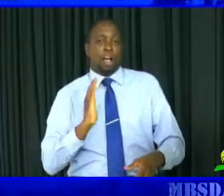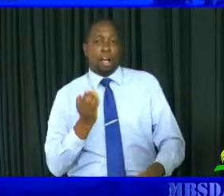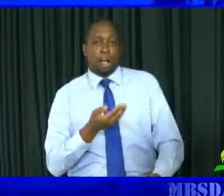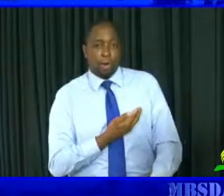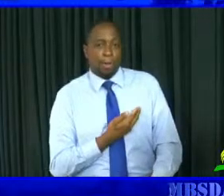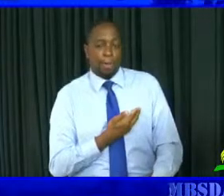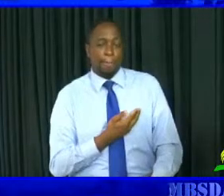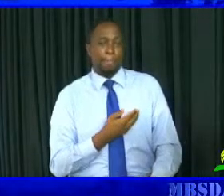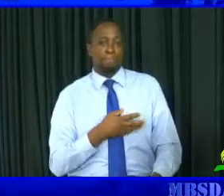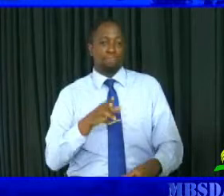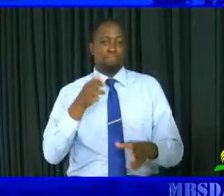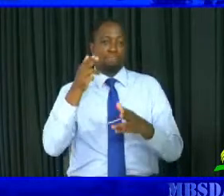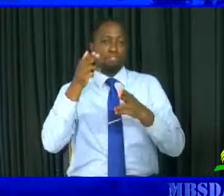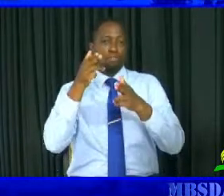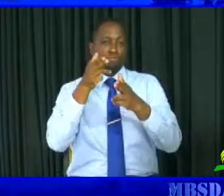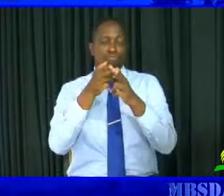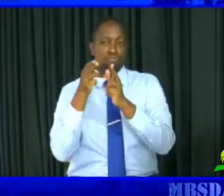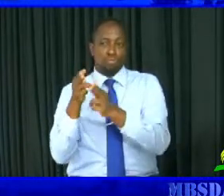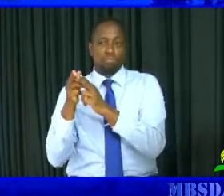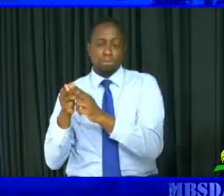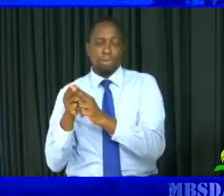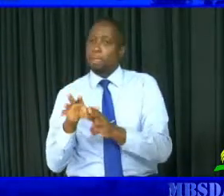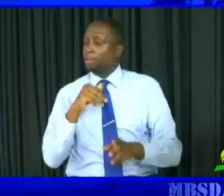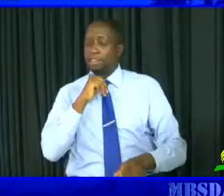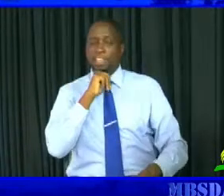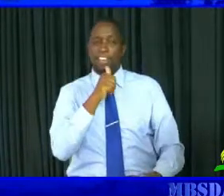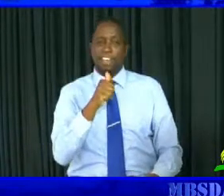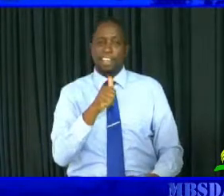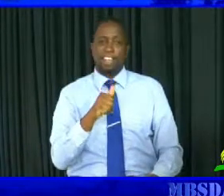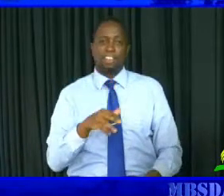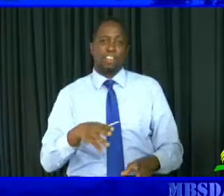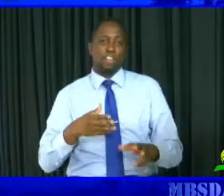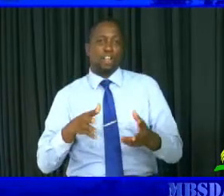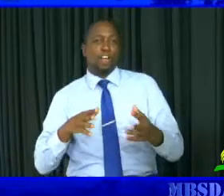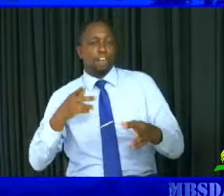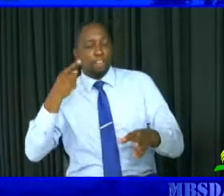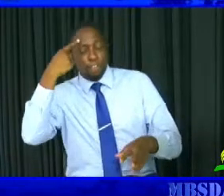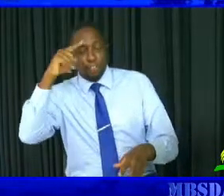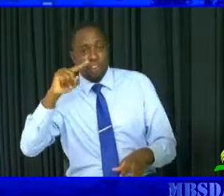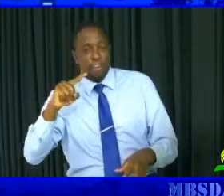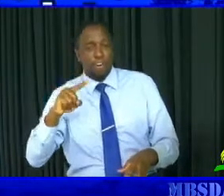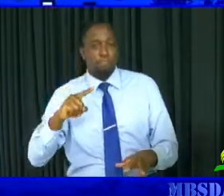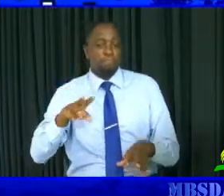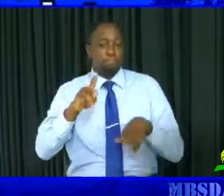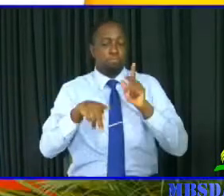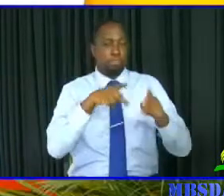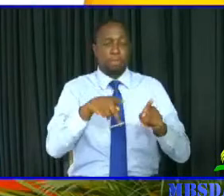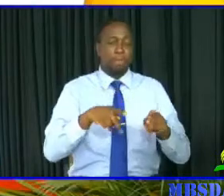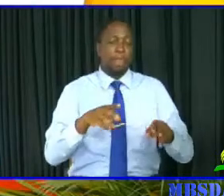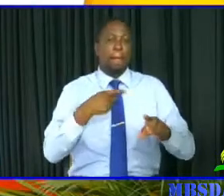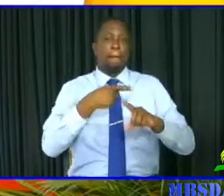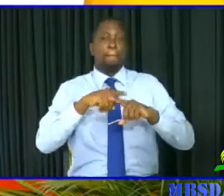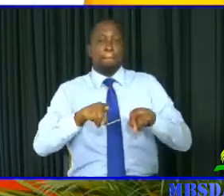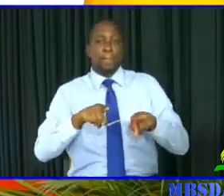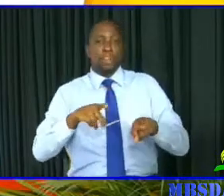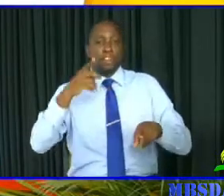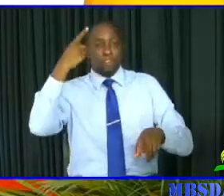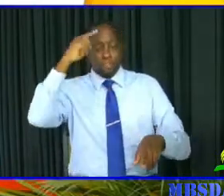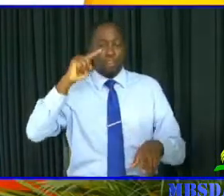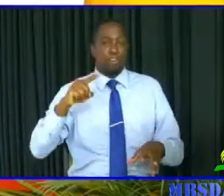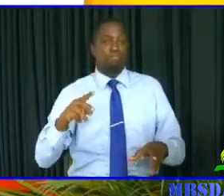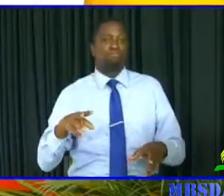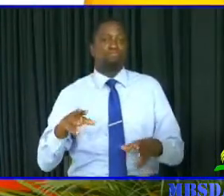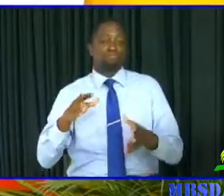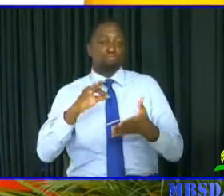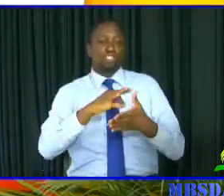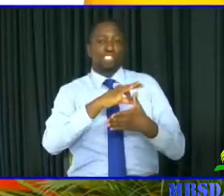carnal, but mighty through God to the pulling down of strongholds. And I wish I had time tonight